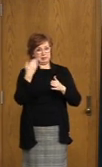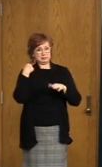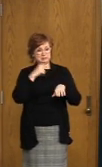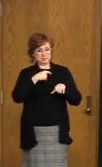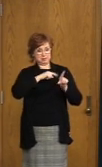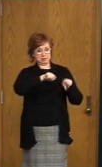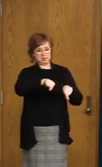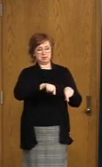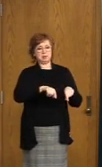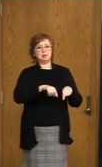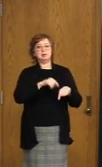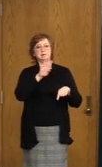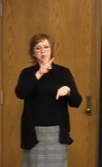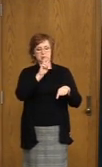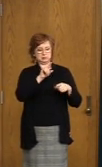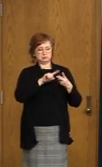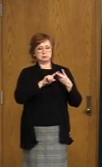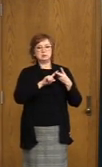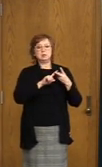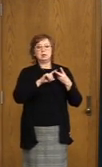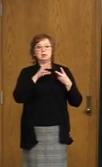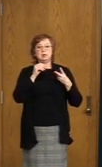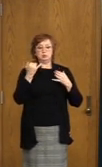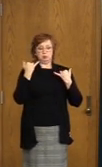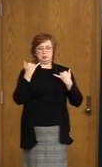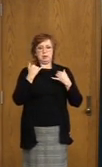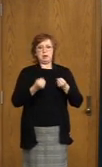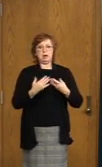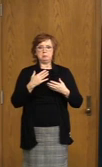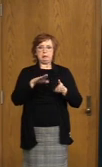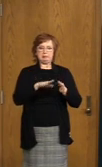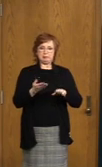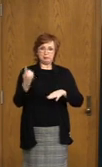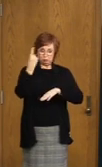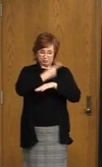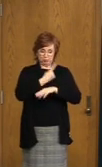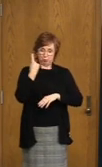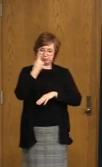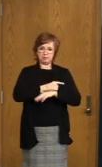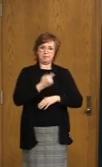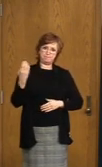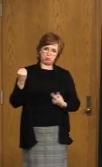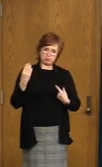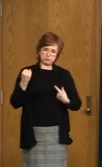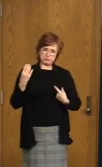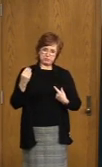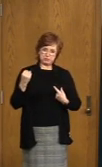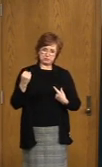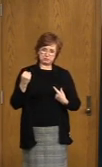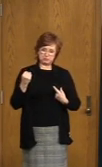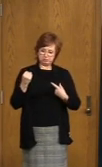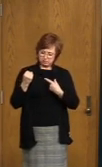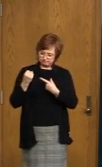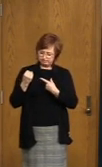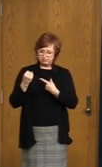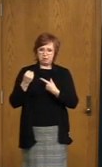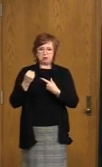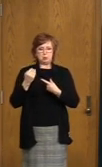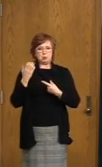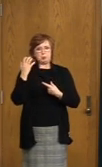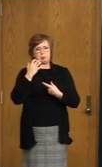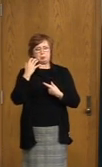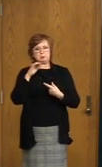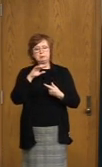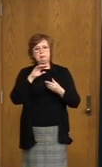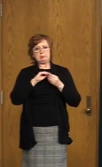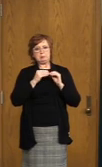as well as 14 additional deaths reported today alone. And this really drives home the point that